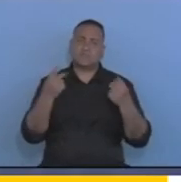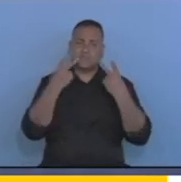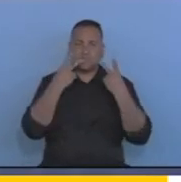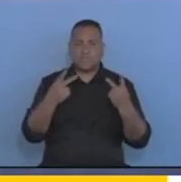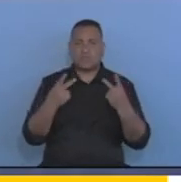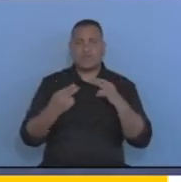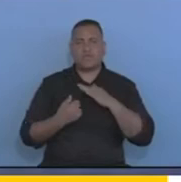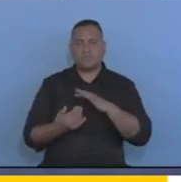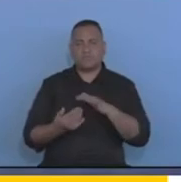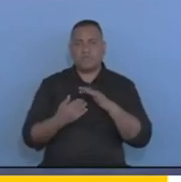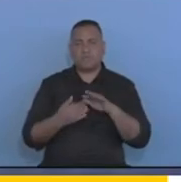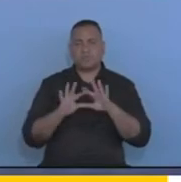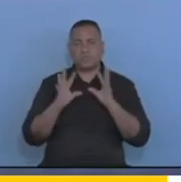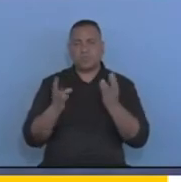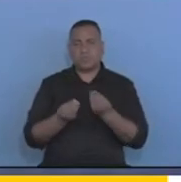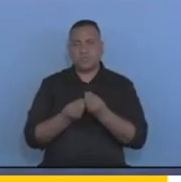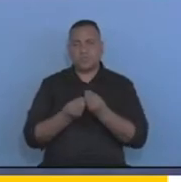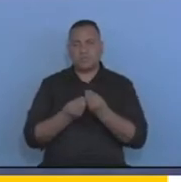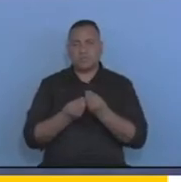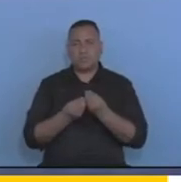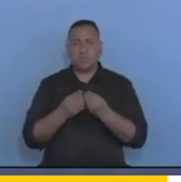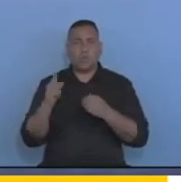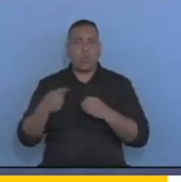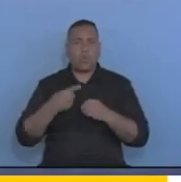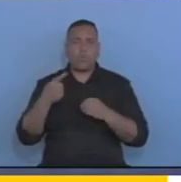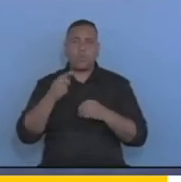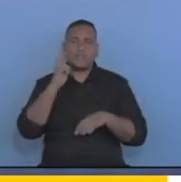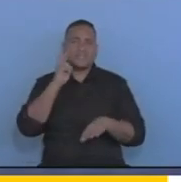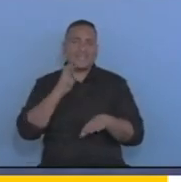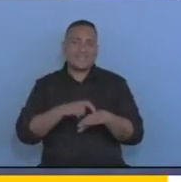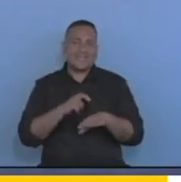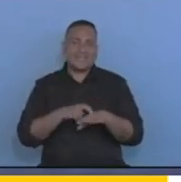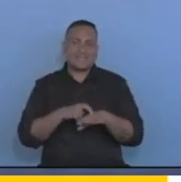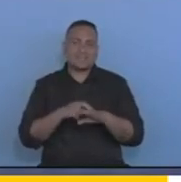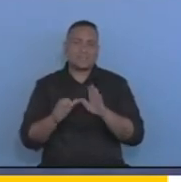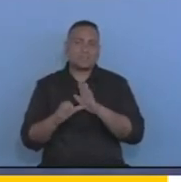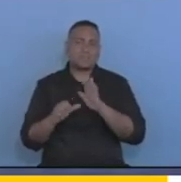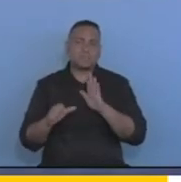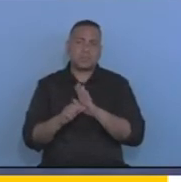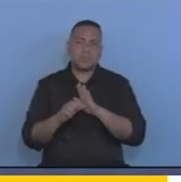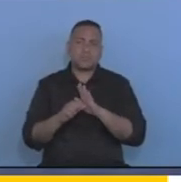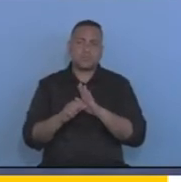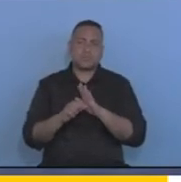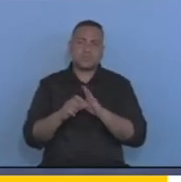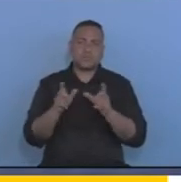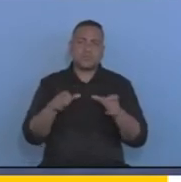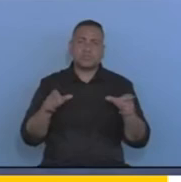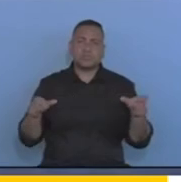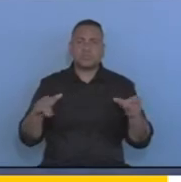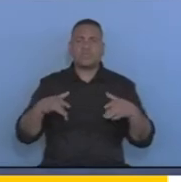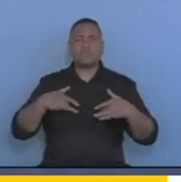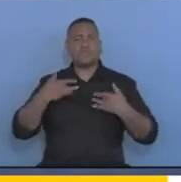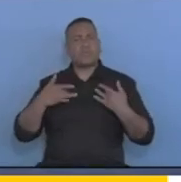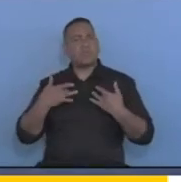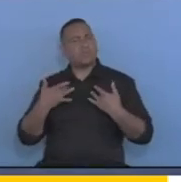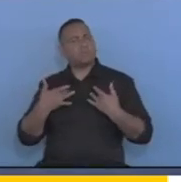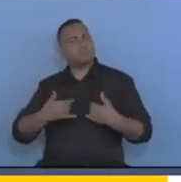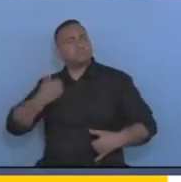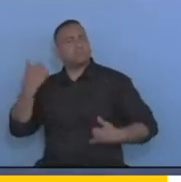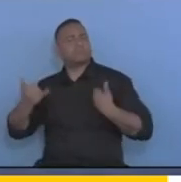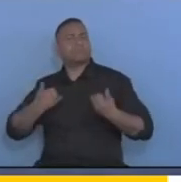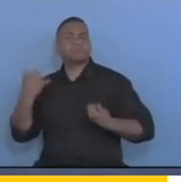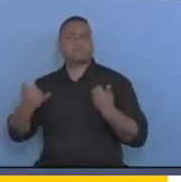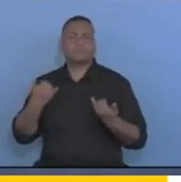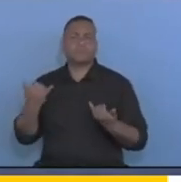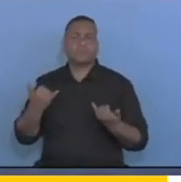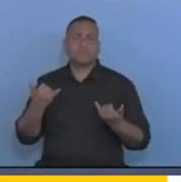that, of course, this is something that is always going to be needed. And most importantly, it makes a student employable, which is what it's all about. Yes. Yeah. Because trade